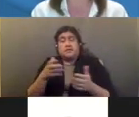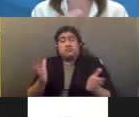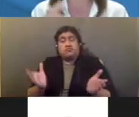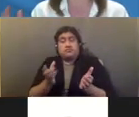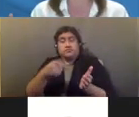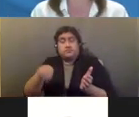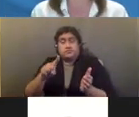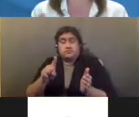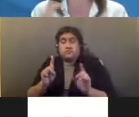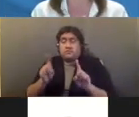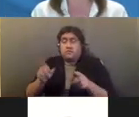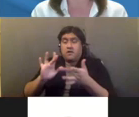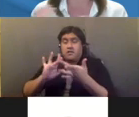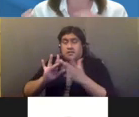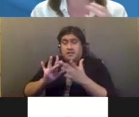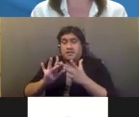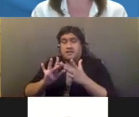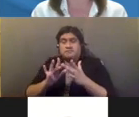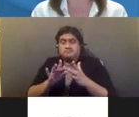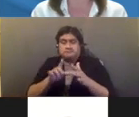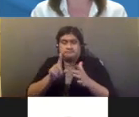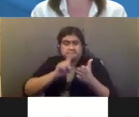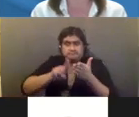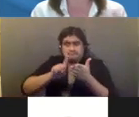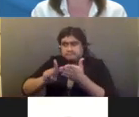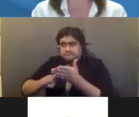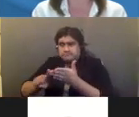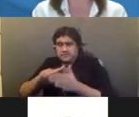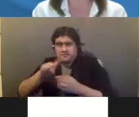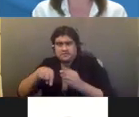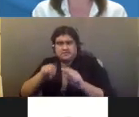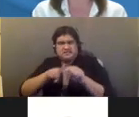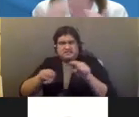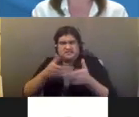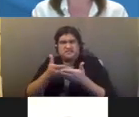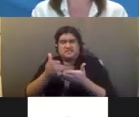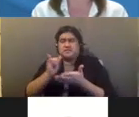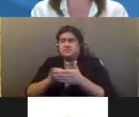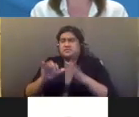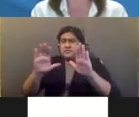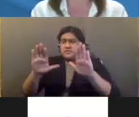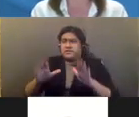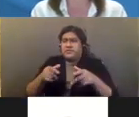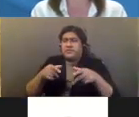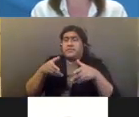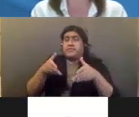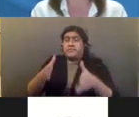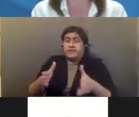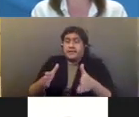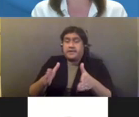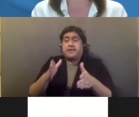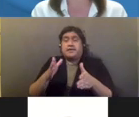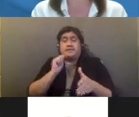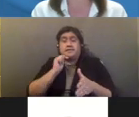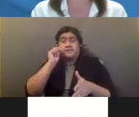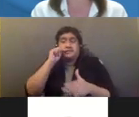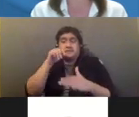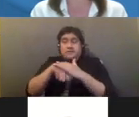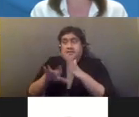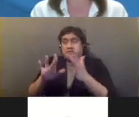that adolescents and young adults share information about their own experiences and kind of can give peer advice to other people.